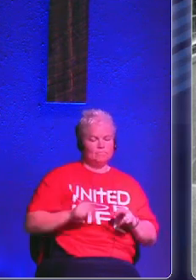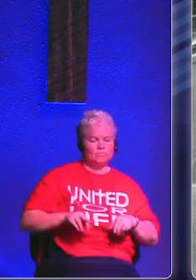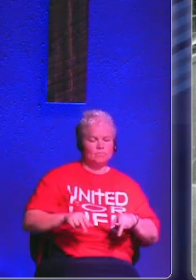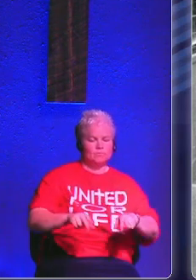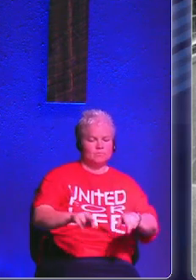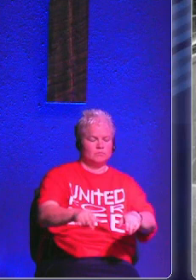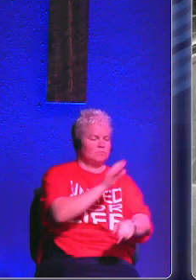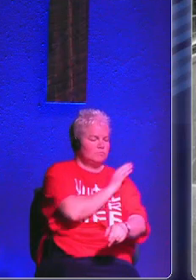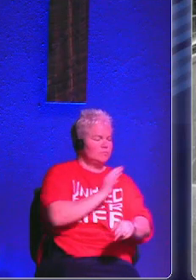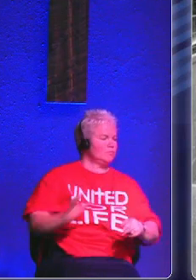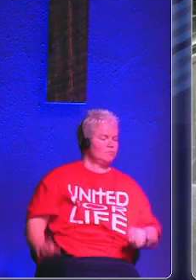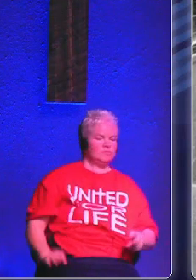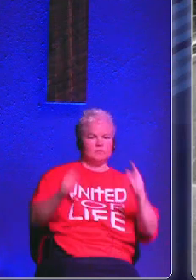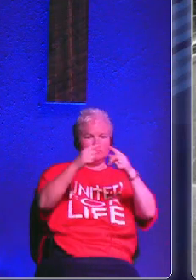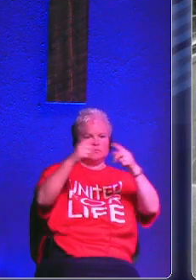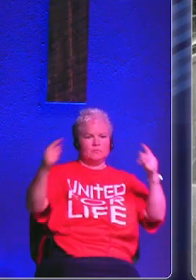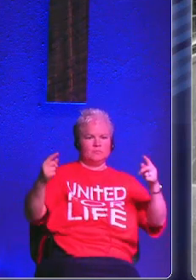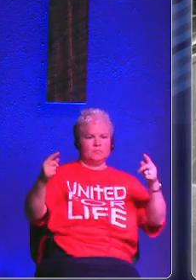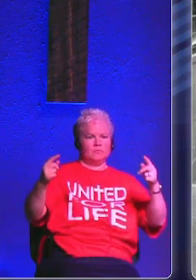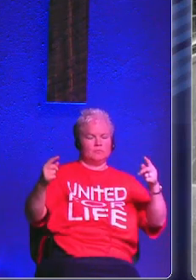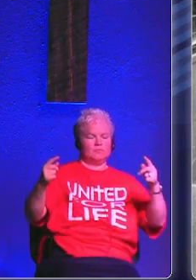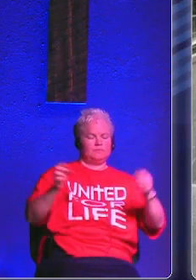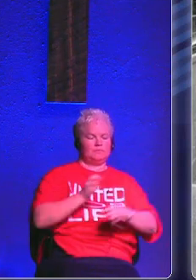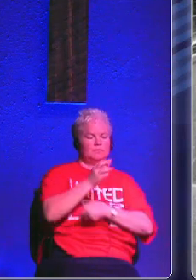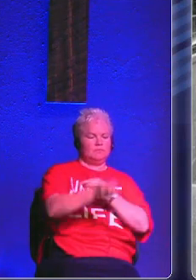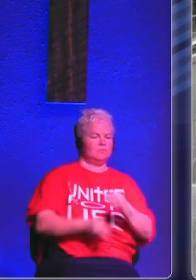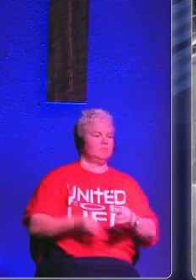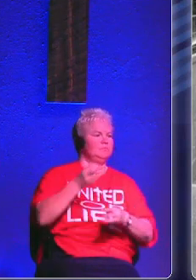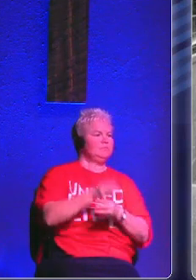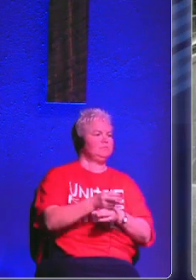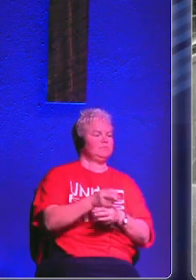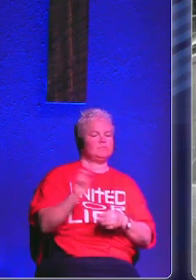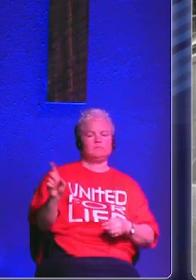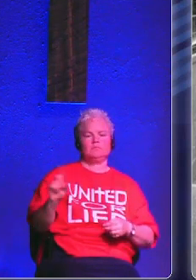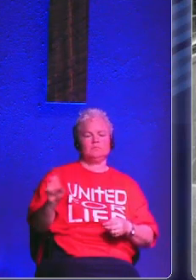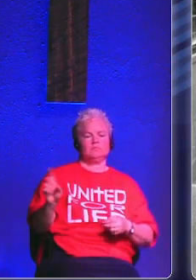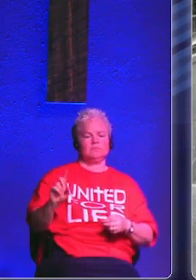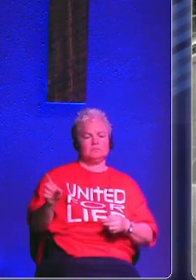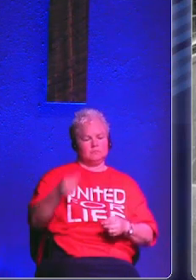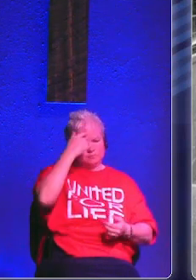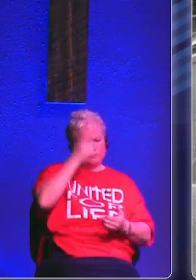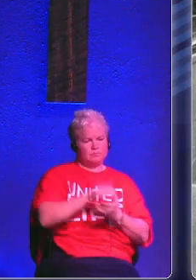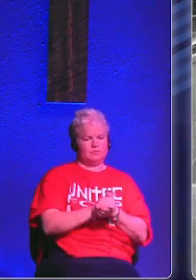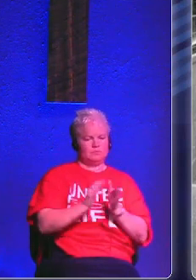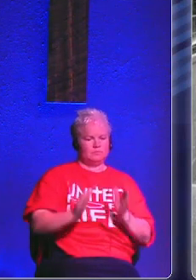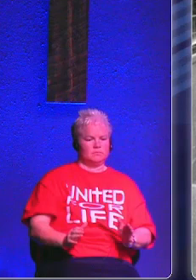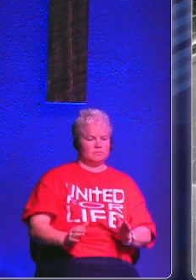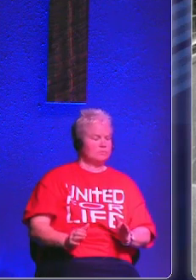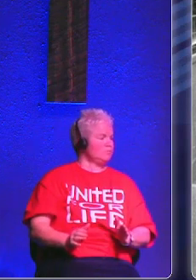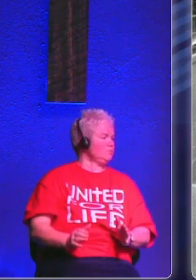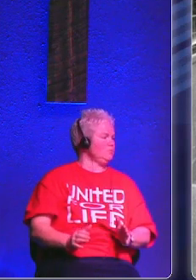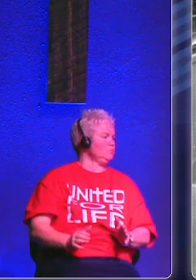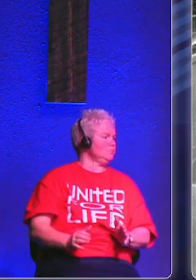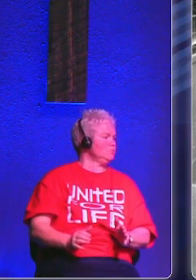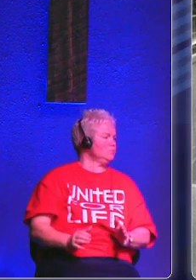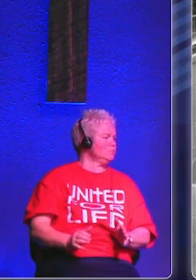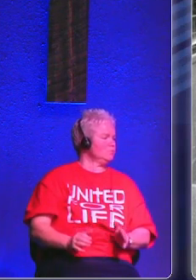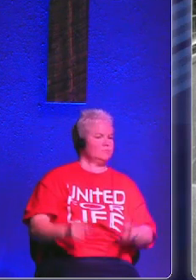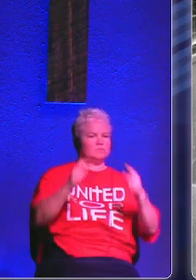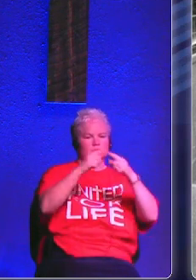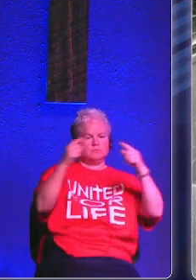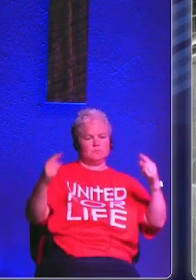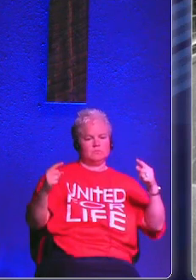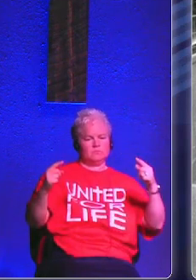and walk with Christ is in violent opposition to this world. Where does that leave you as a believer? You're in